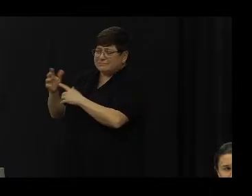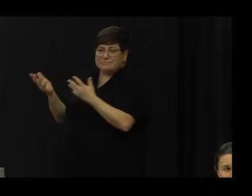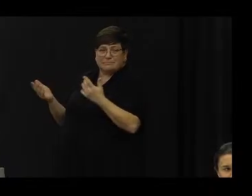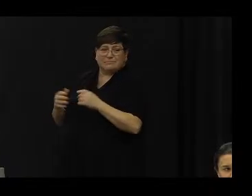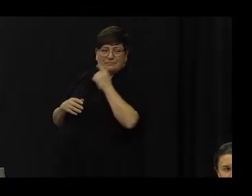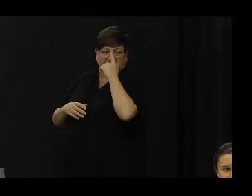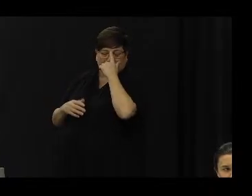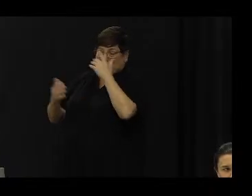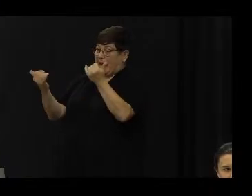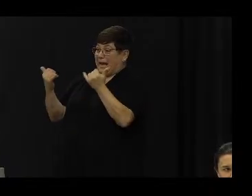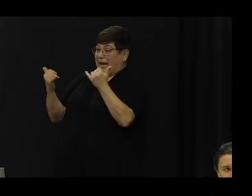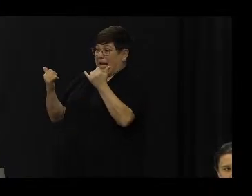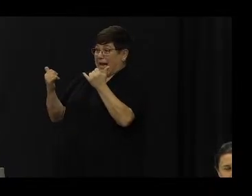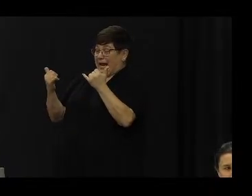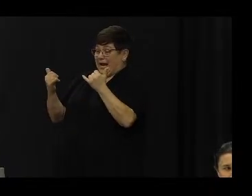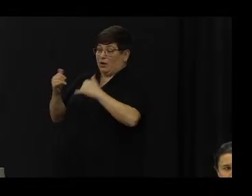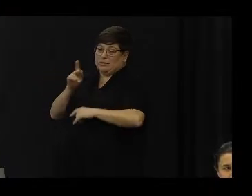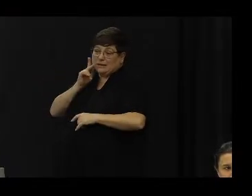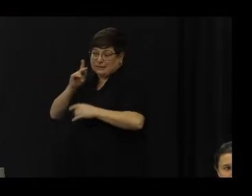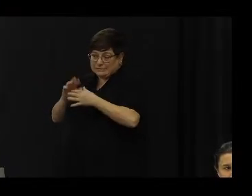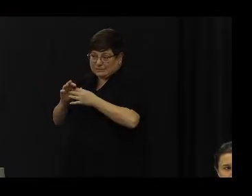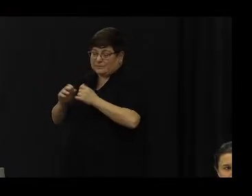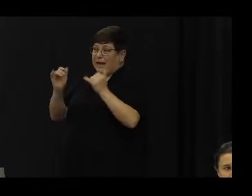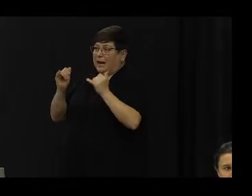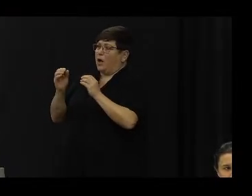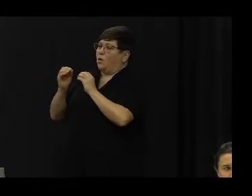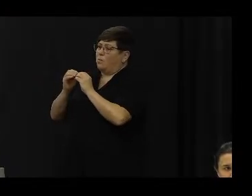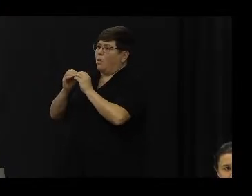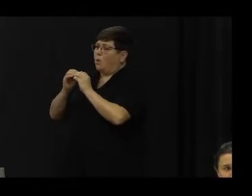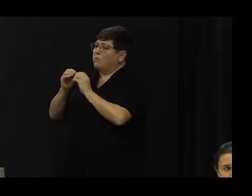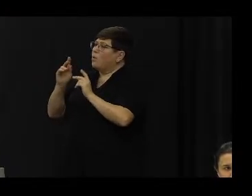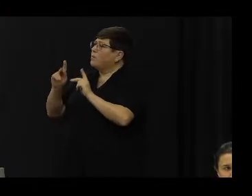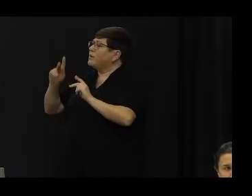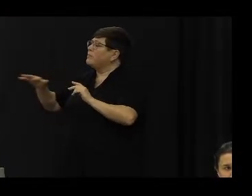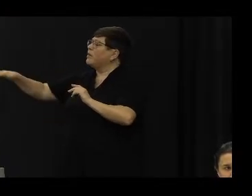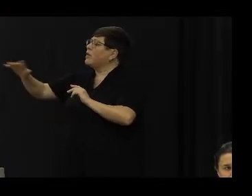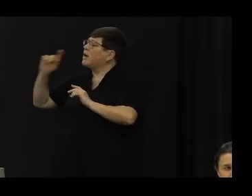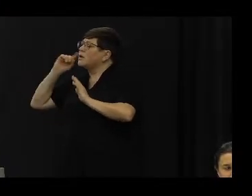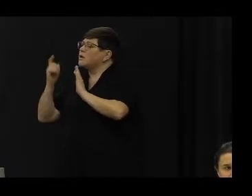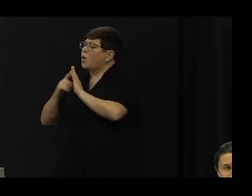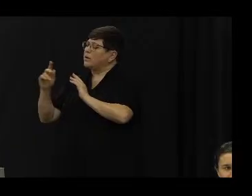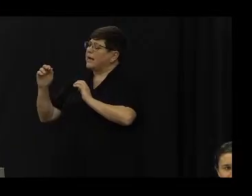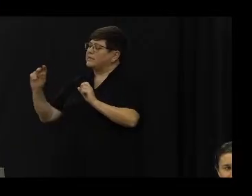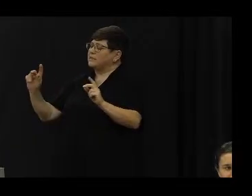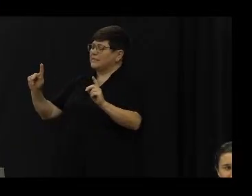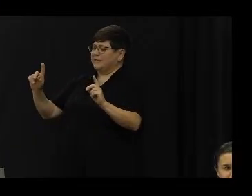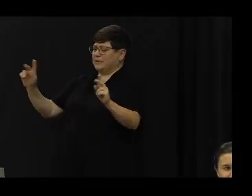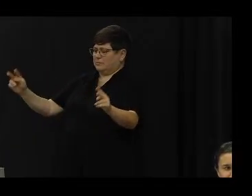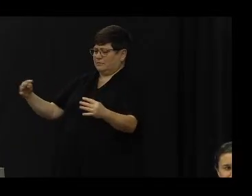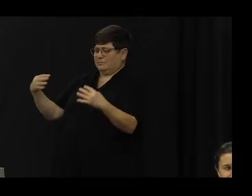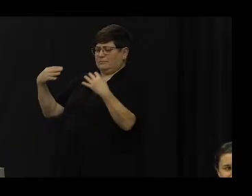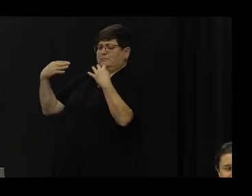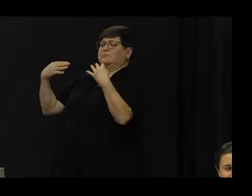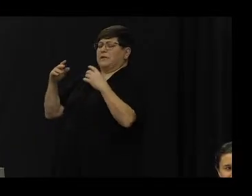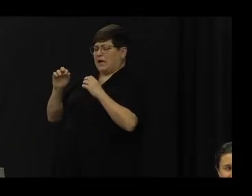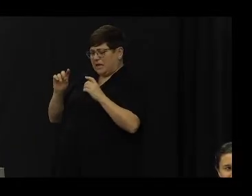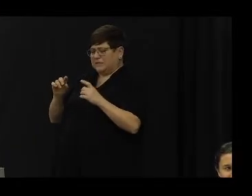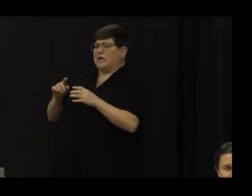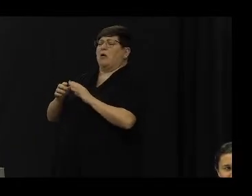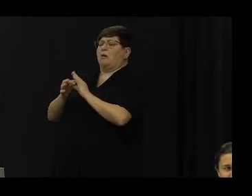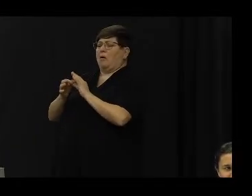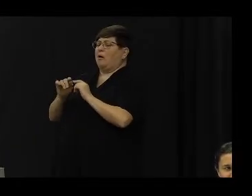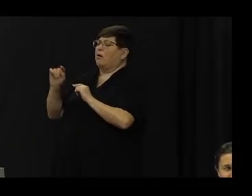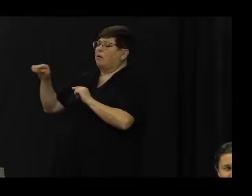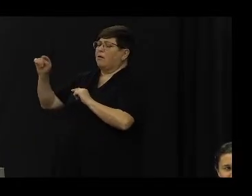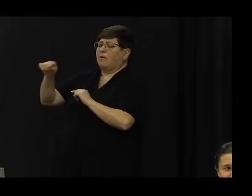And now we've been gaining more and more recognition outside of the state of Kentucky. And for him to mention that one